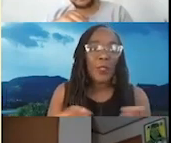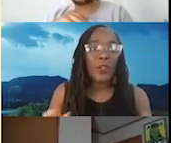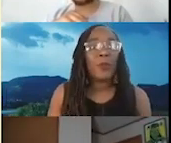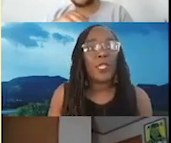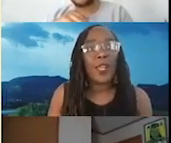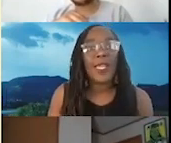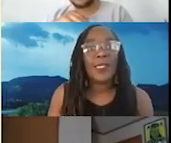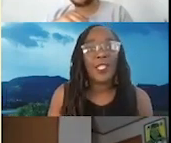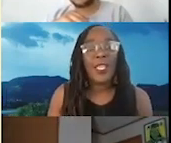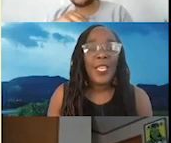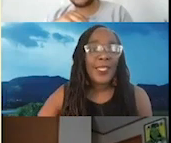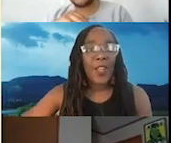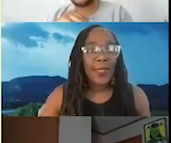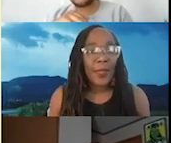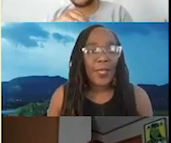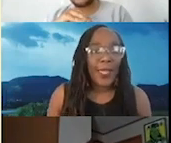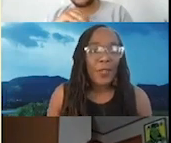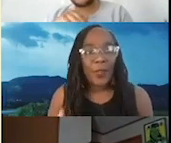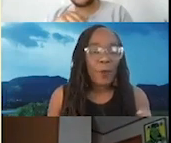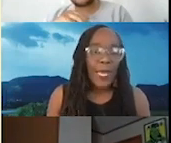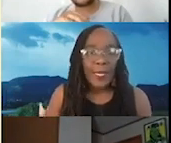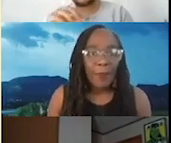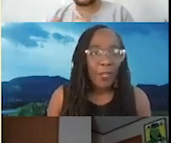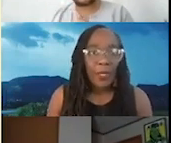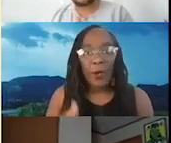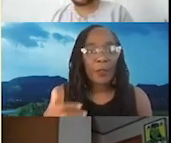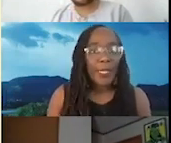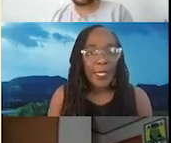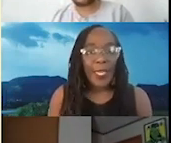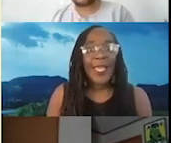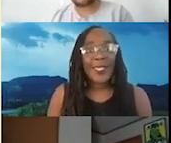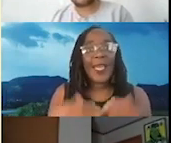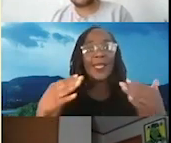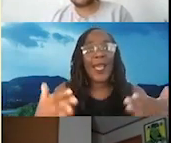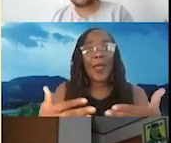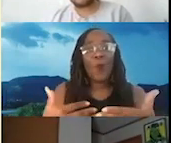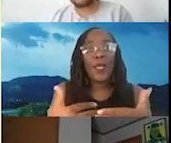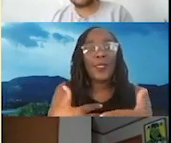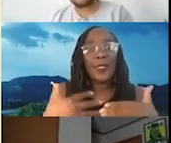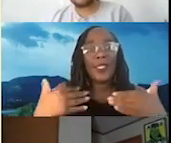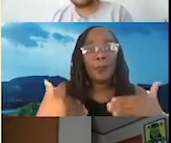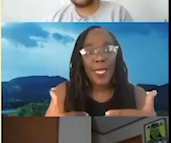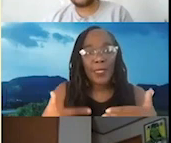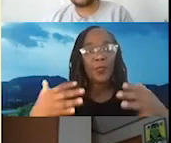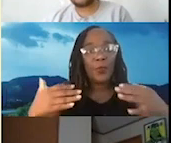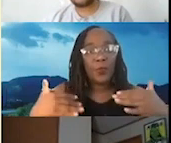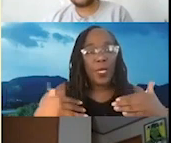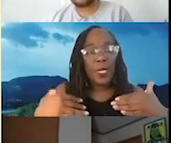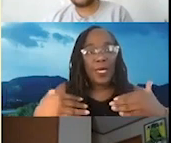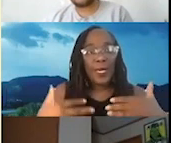mean, if I'm talking about decolonization, it's not that, okay, I'm trying to go back to Africa, or I'm trying to, it's that I want the space